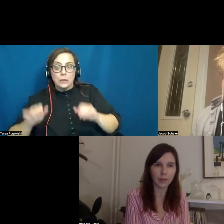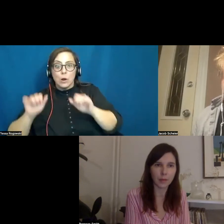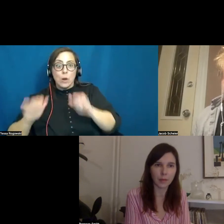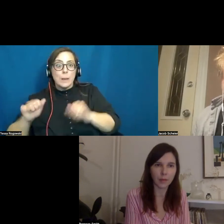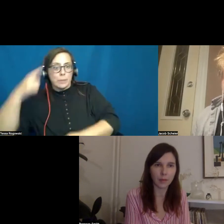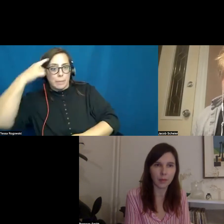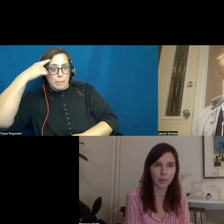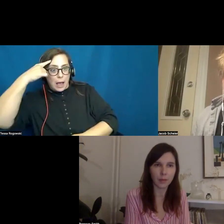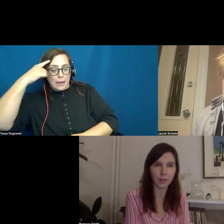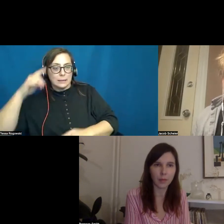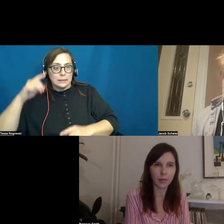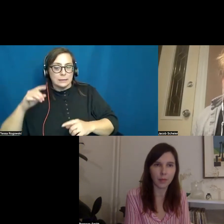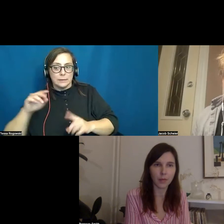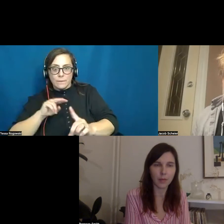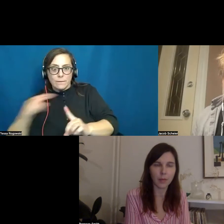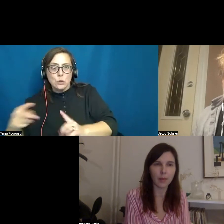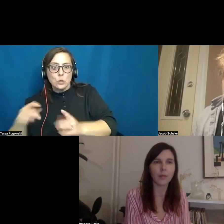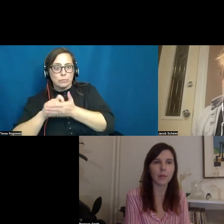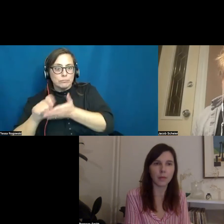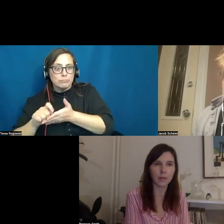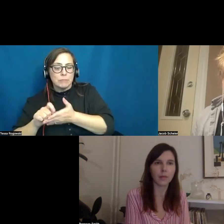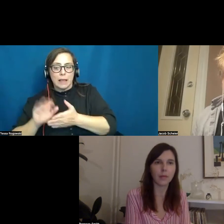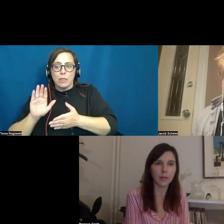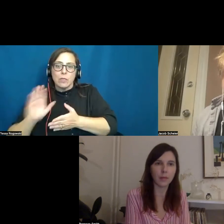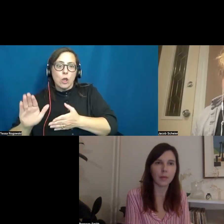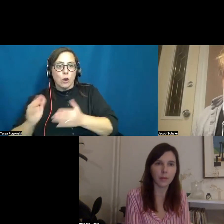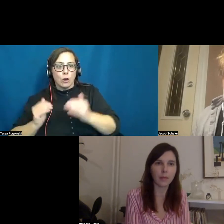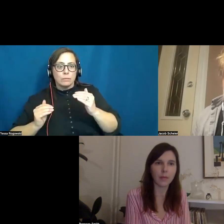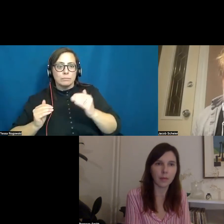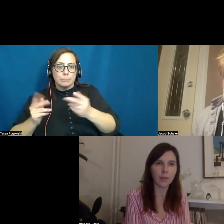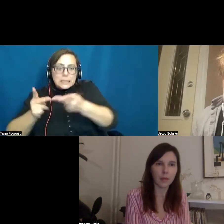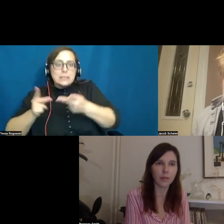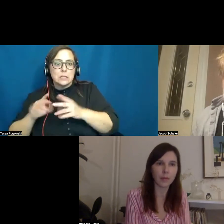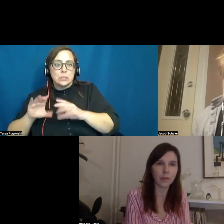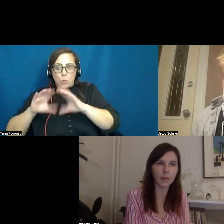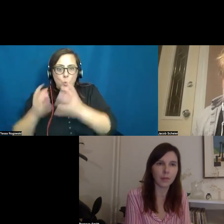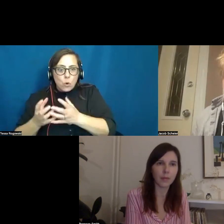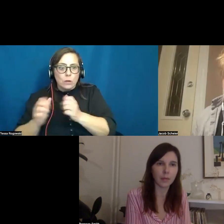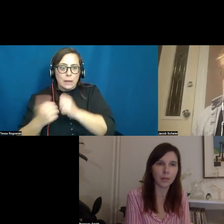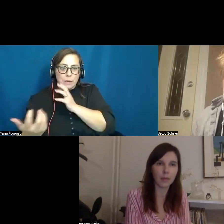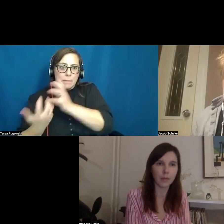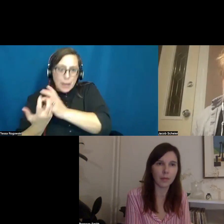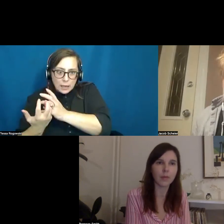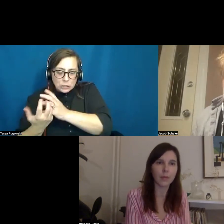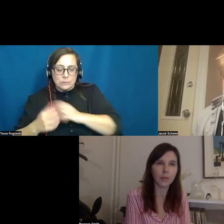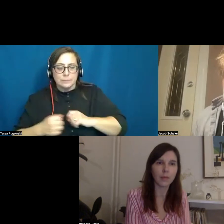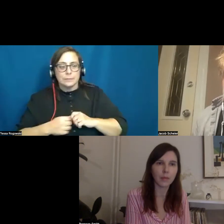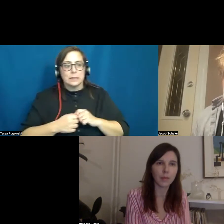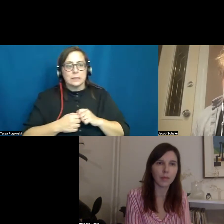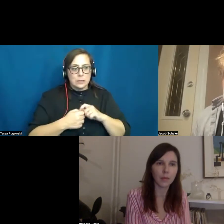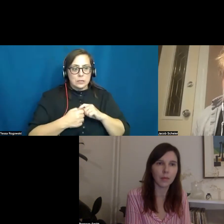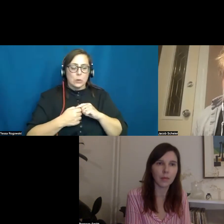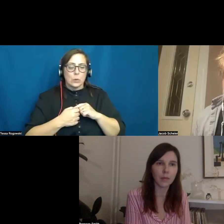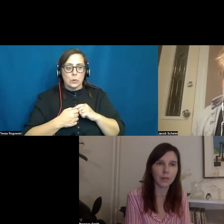subject position in the world, and allowing other people into that consciousness, so